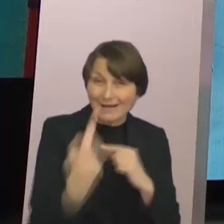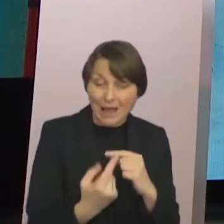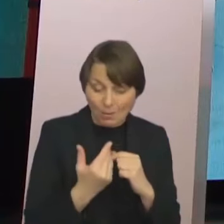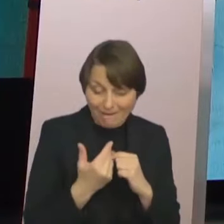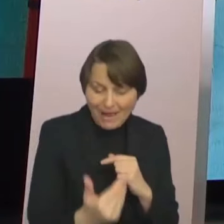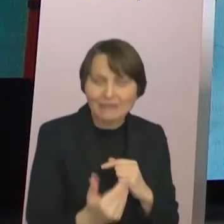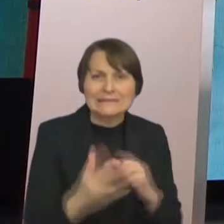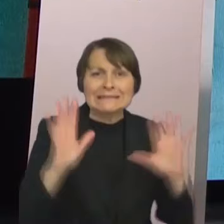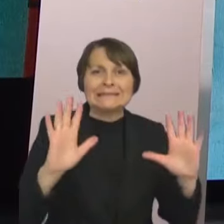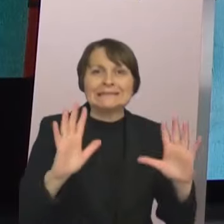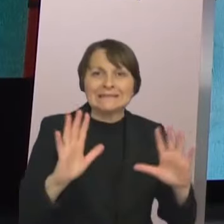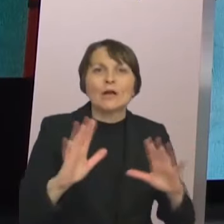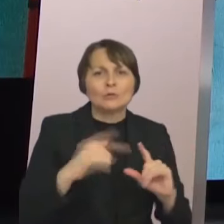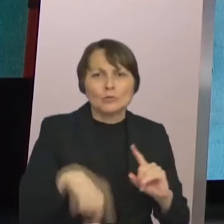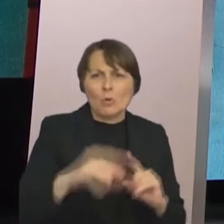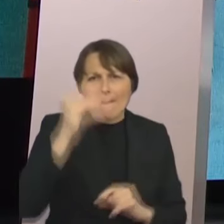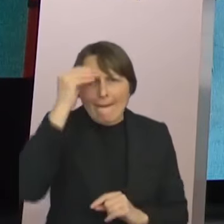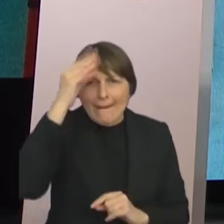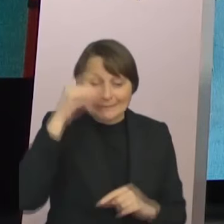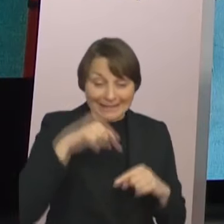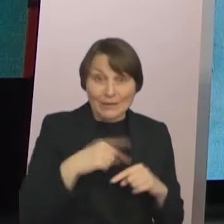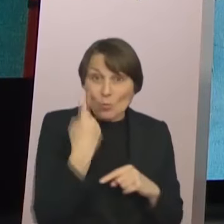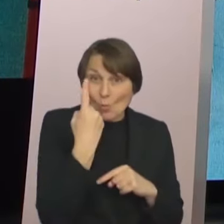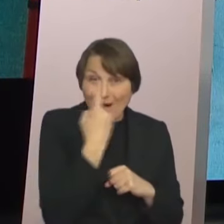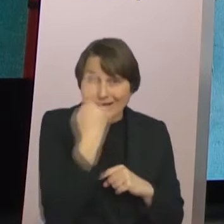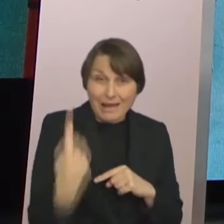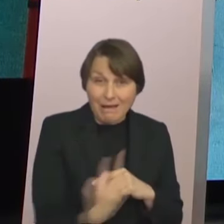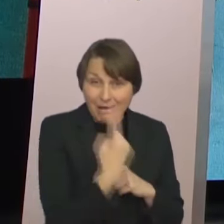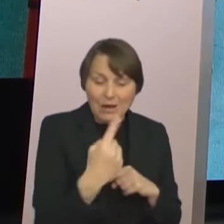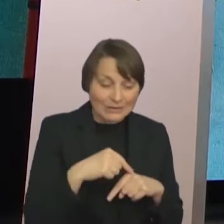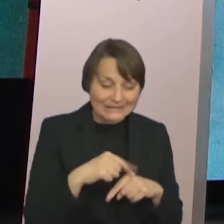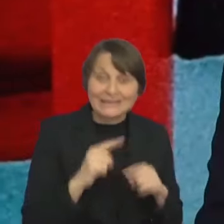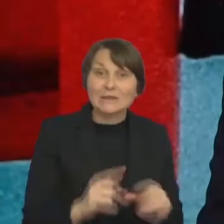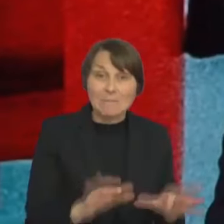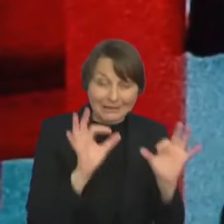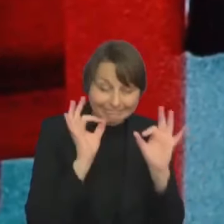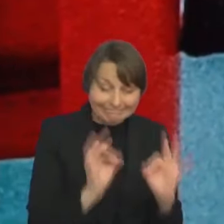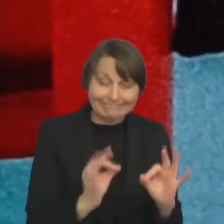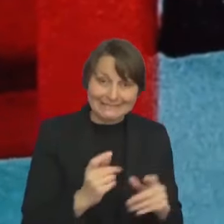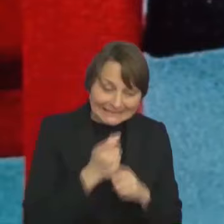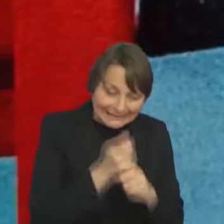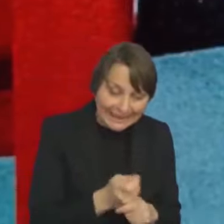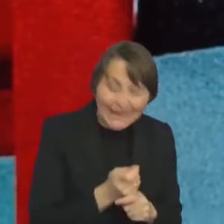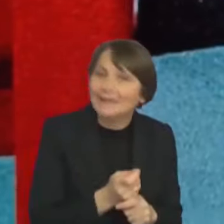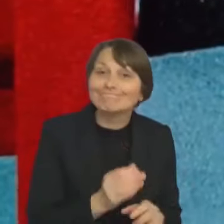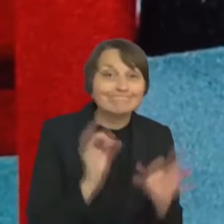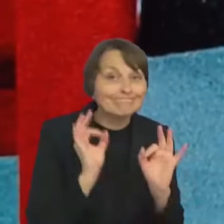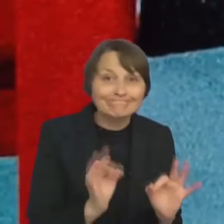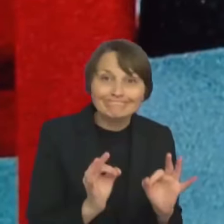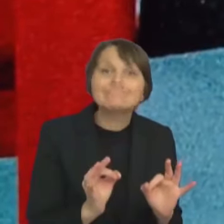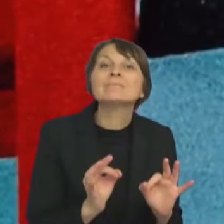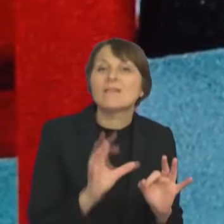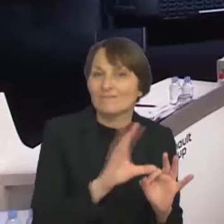Experts know that during that 1 hour, if no appropriate care is given, 50% of people risk death.